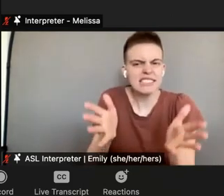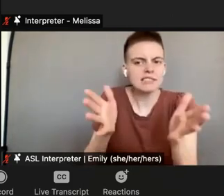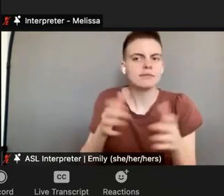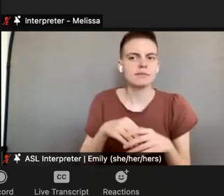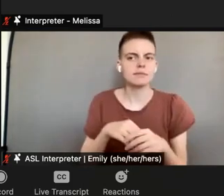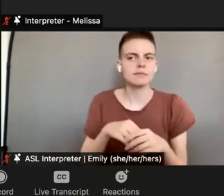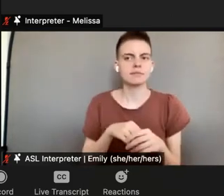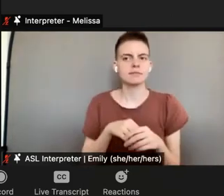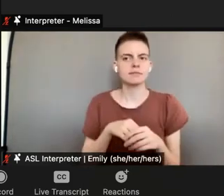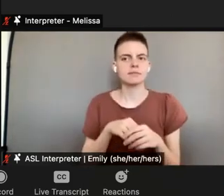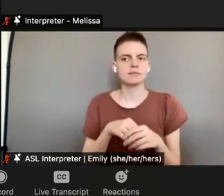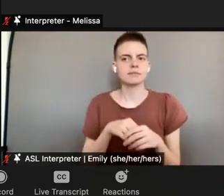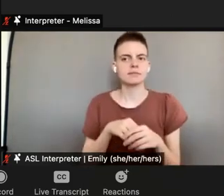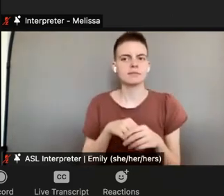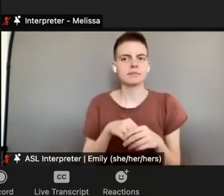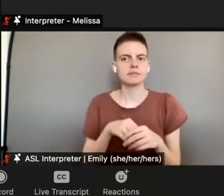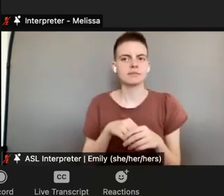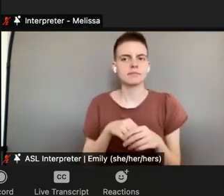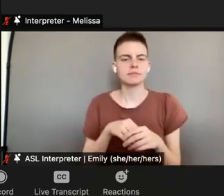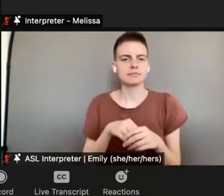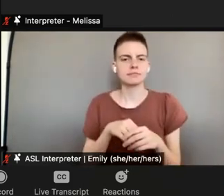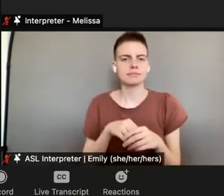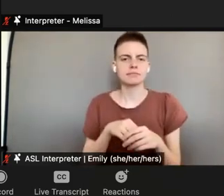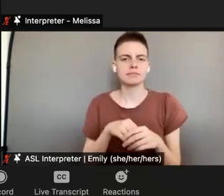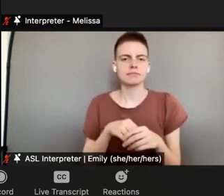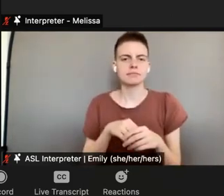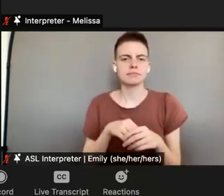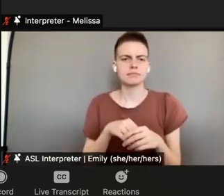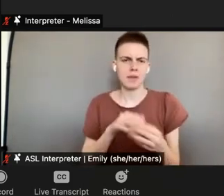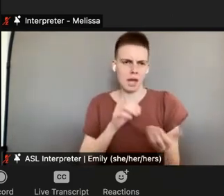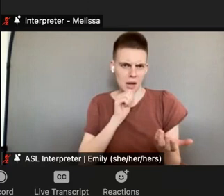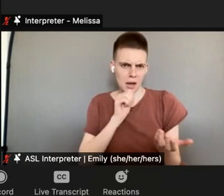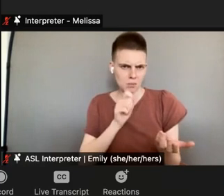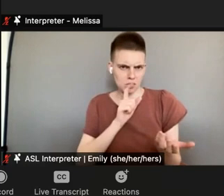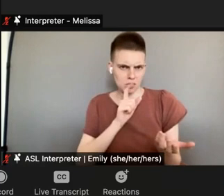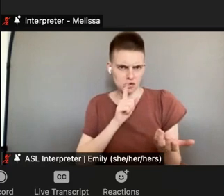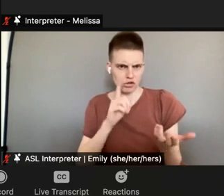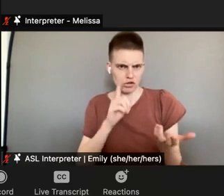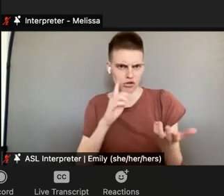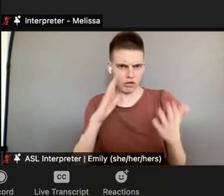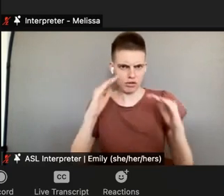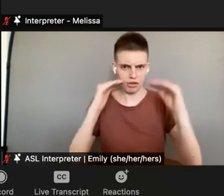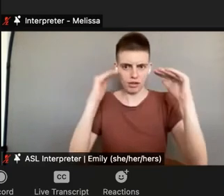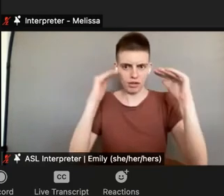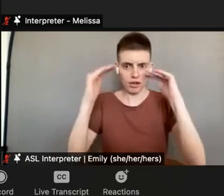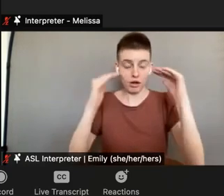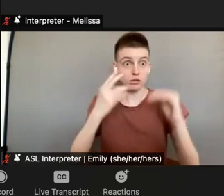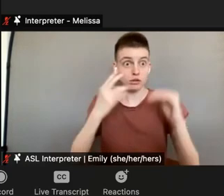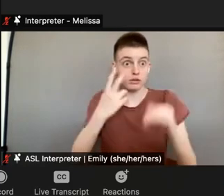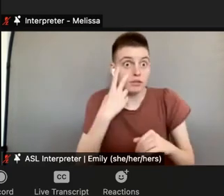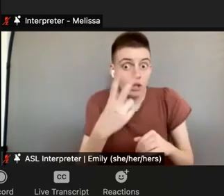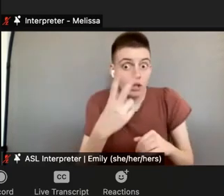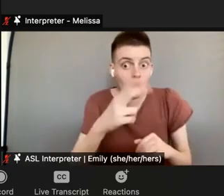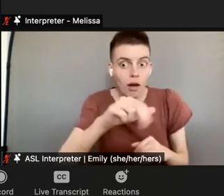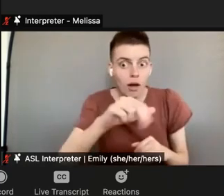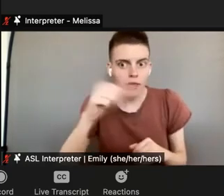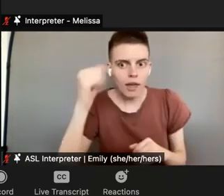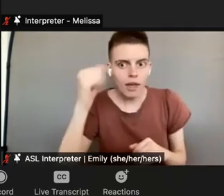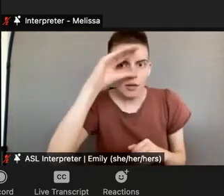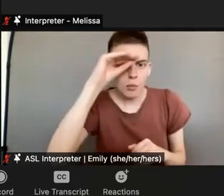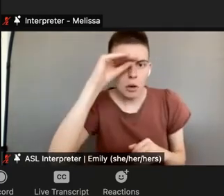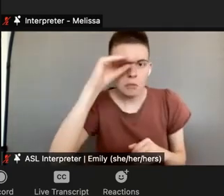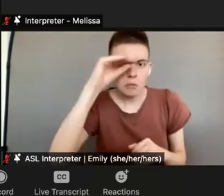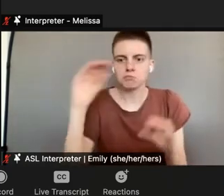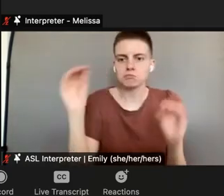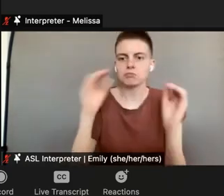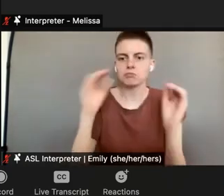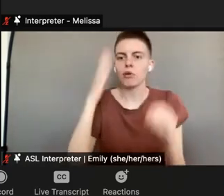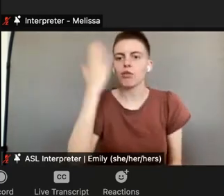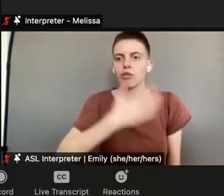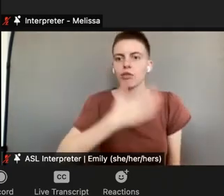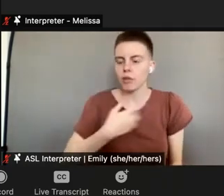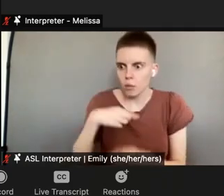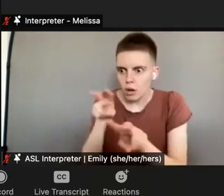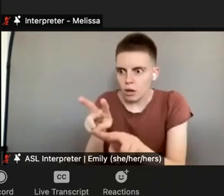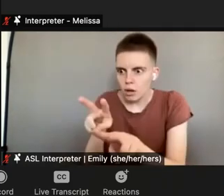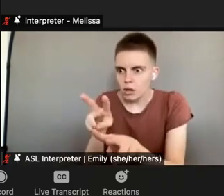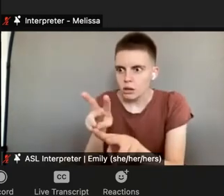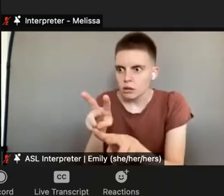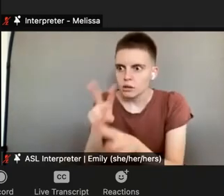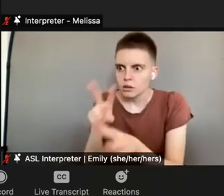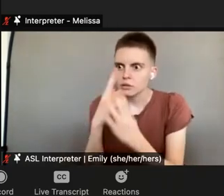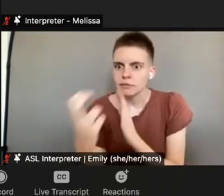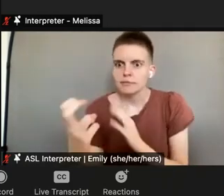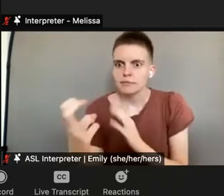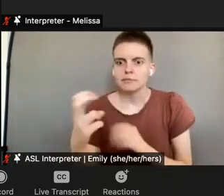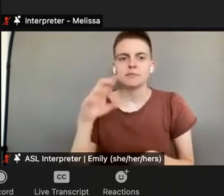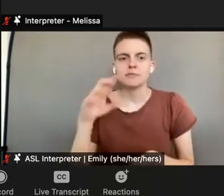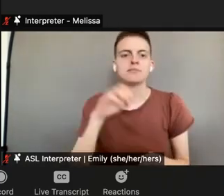I'm not even sure the adults noticed the other child because they were so focused on him. And there's this lovely family. Aren't they just the greatest?